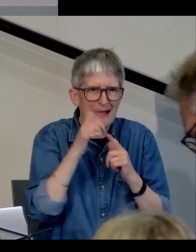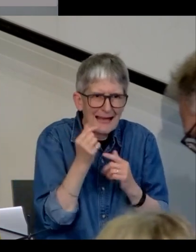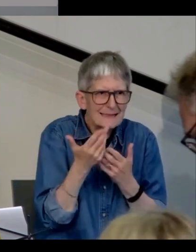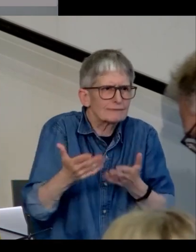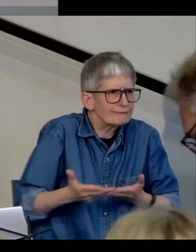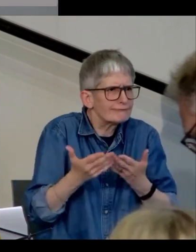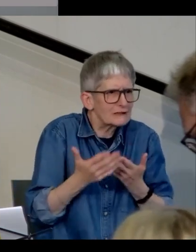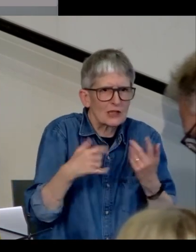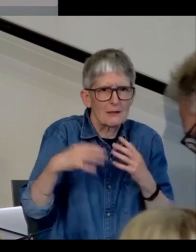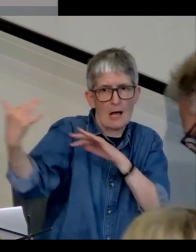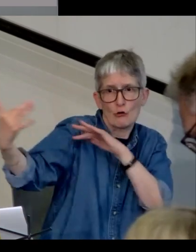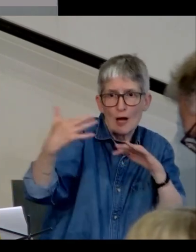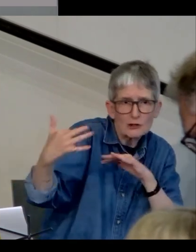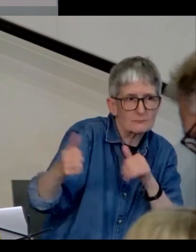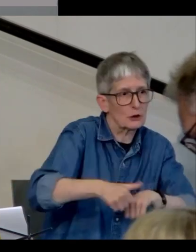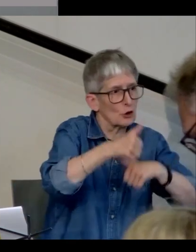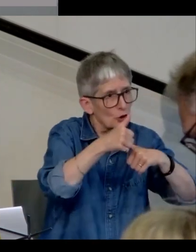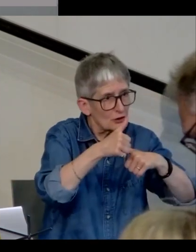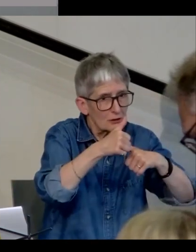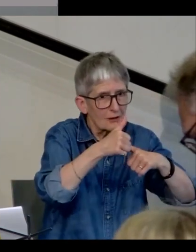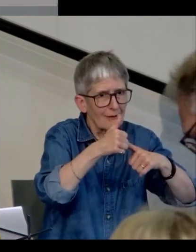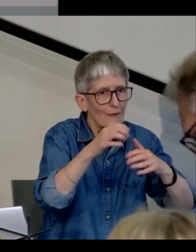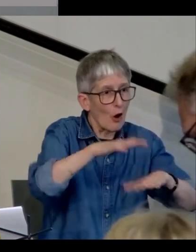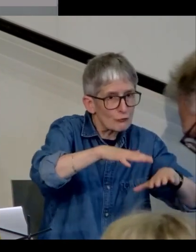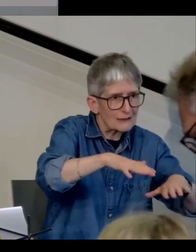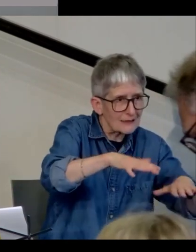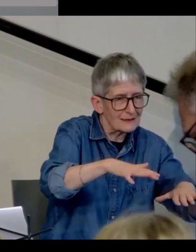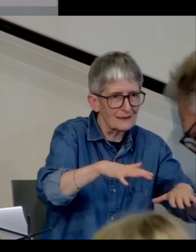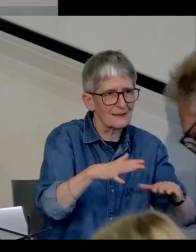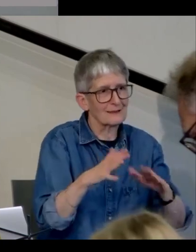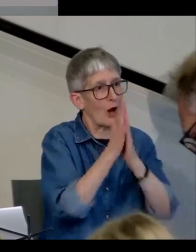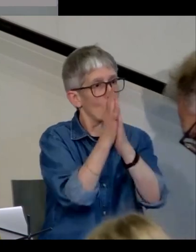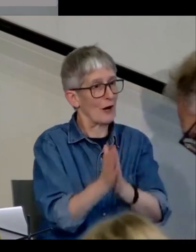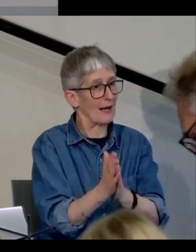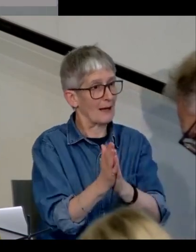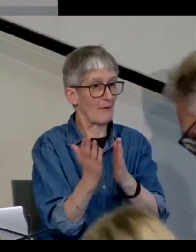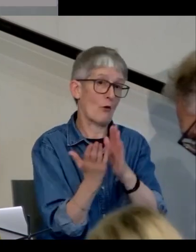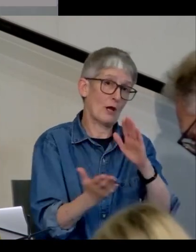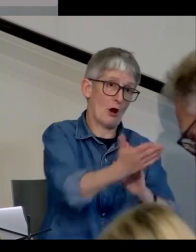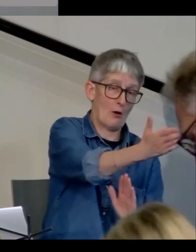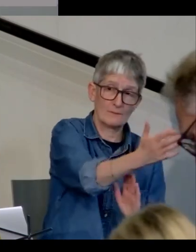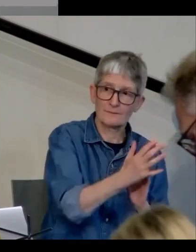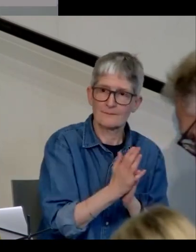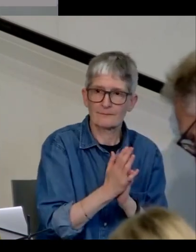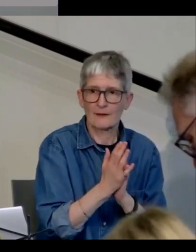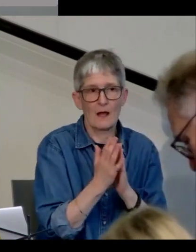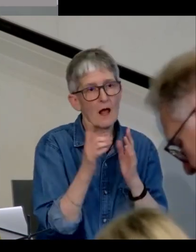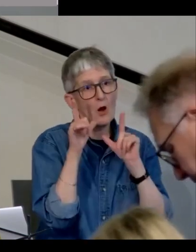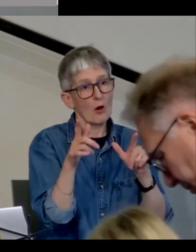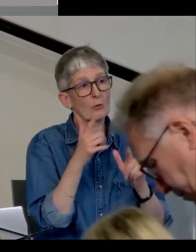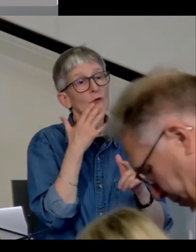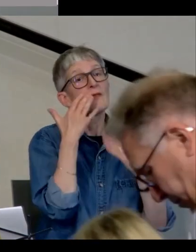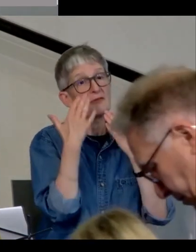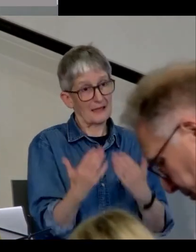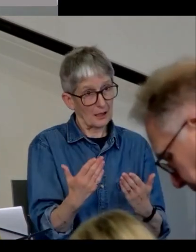how migration has been so good for Britain. So let's just pray about that before we go from this place. So Lord, I just want to thank you